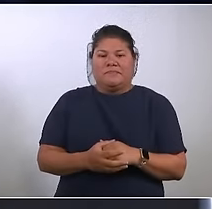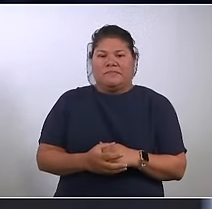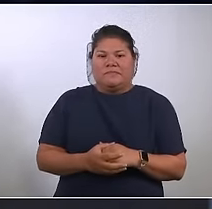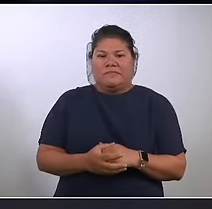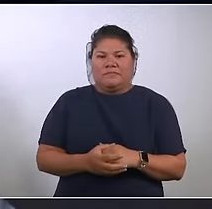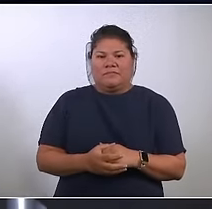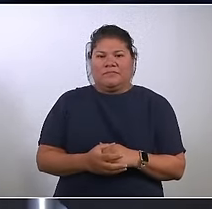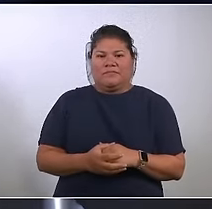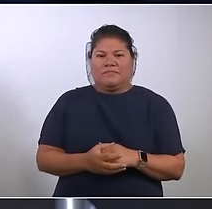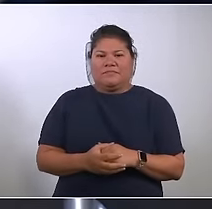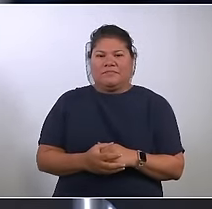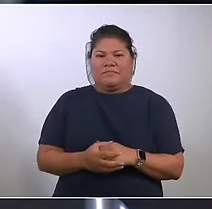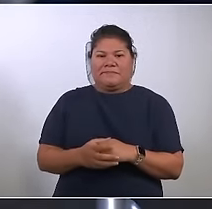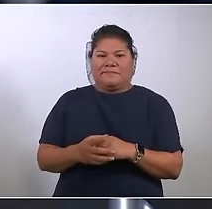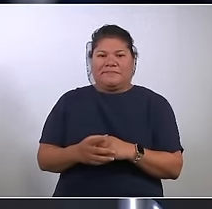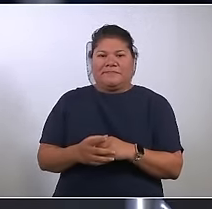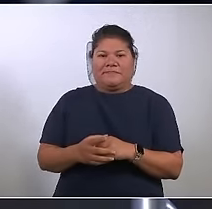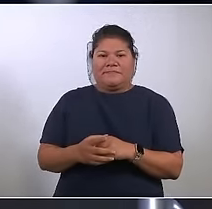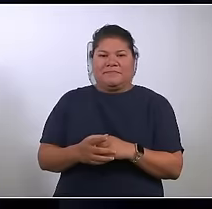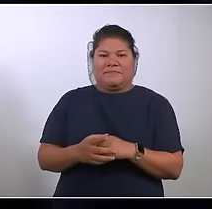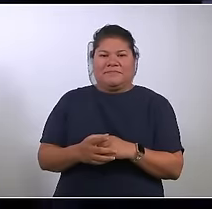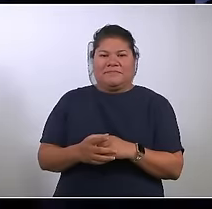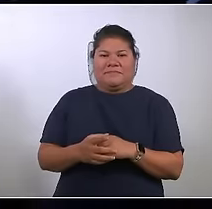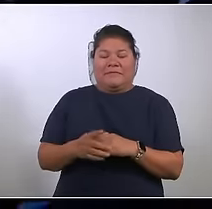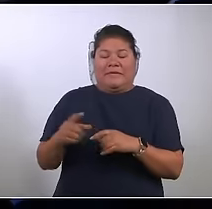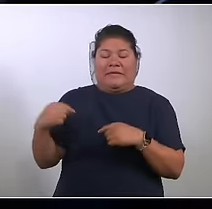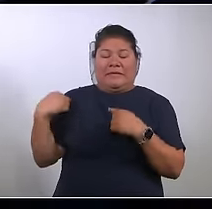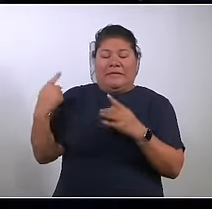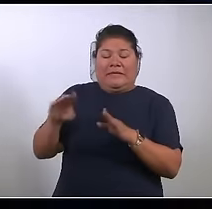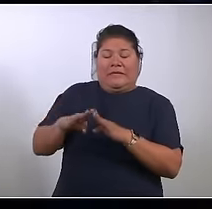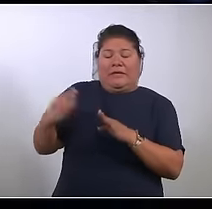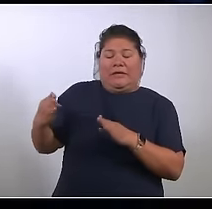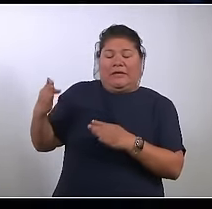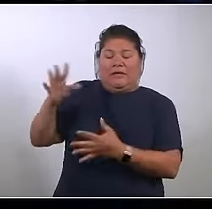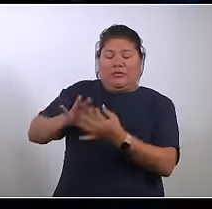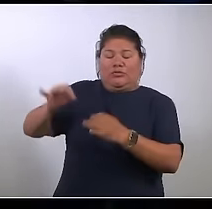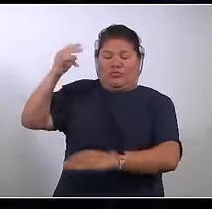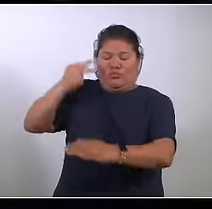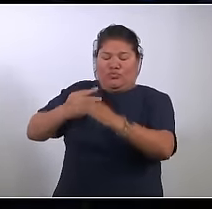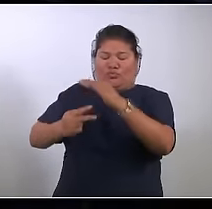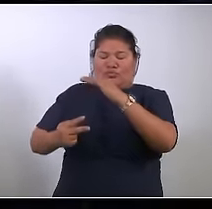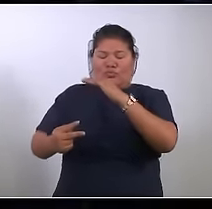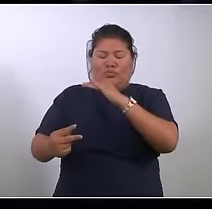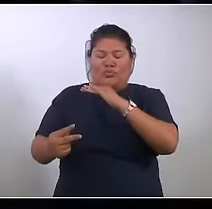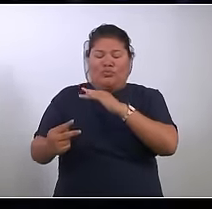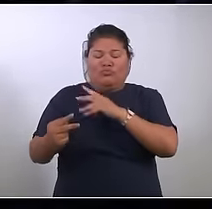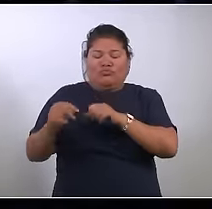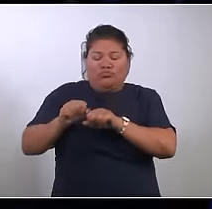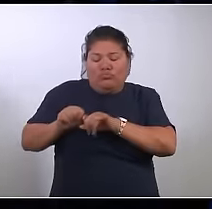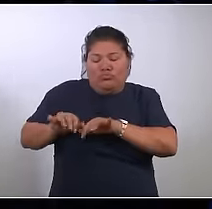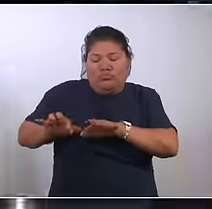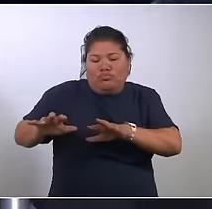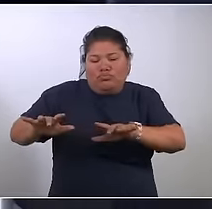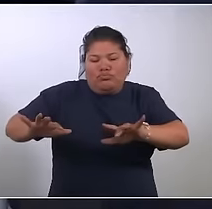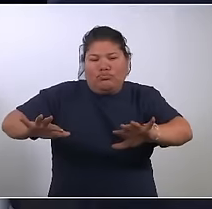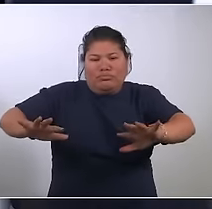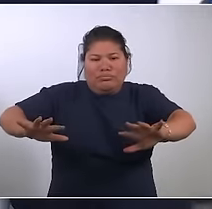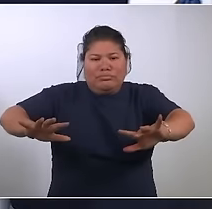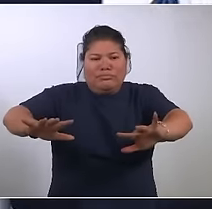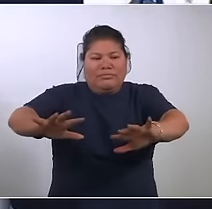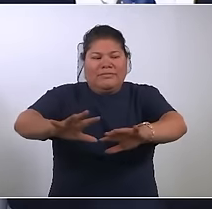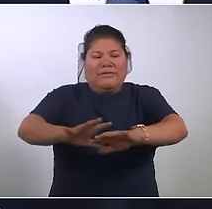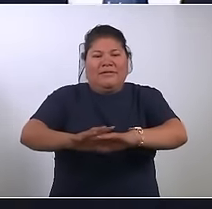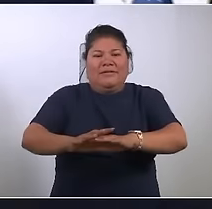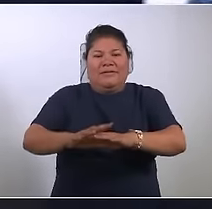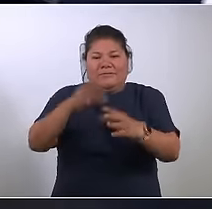profético. Since they opened the door, a spirit of prophecy came in. Desde que abrieron la puerta, un espíritu de profecía